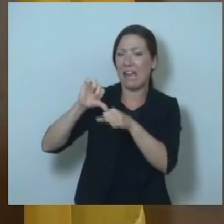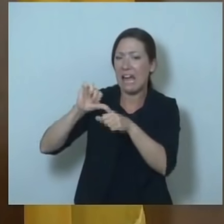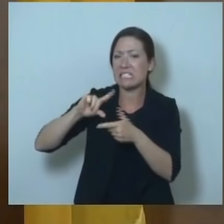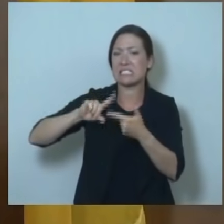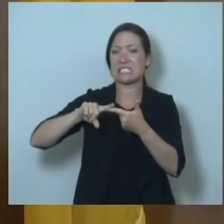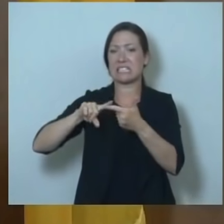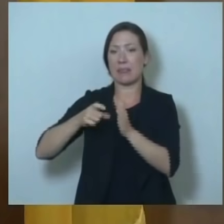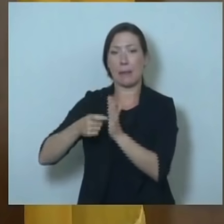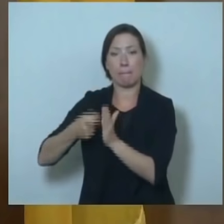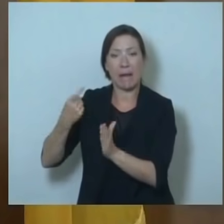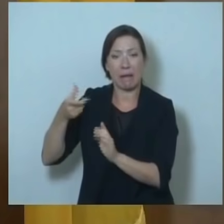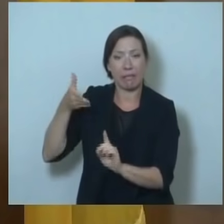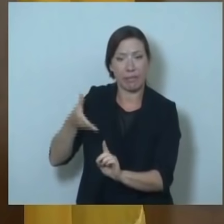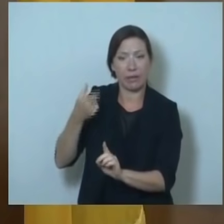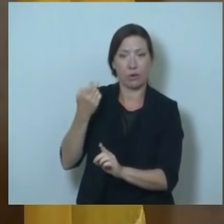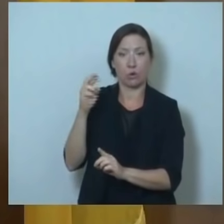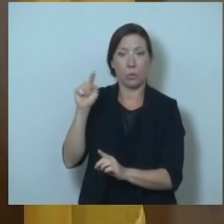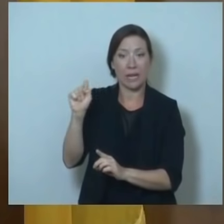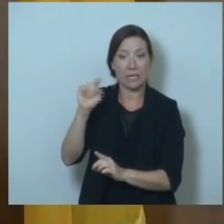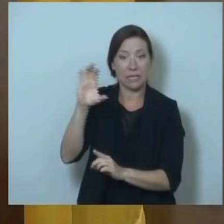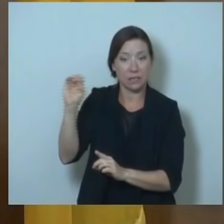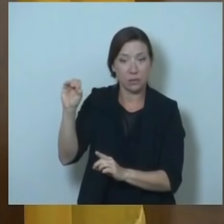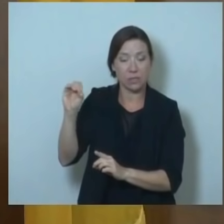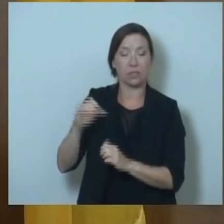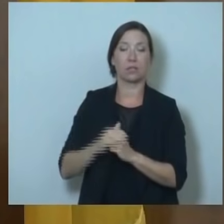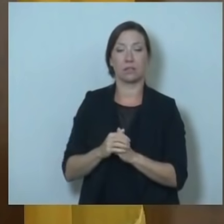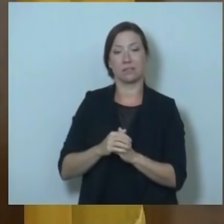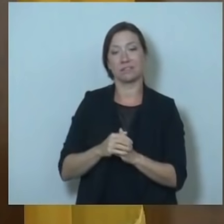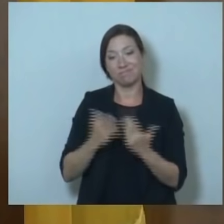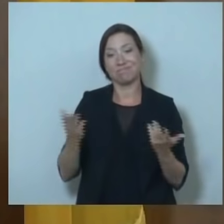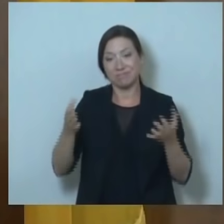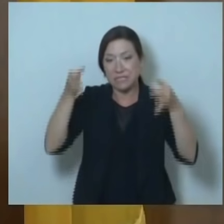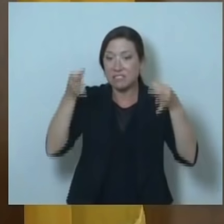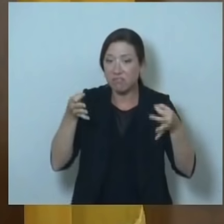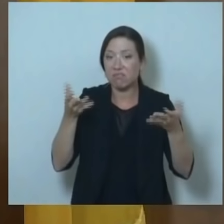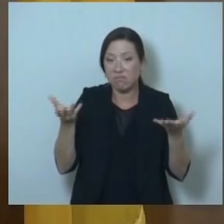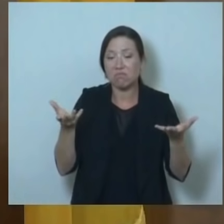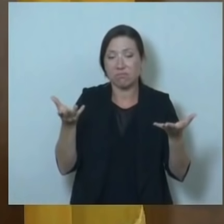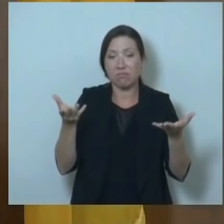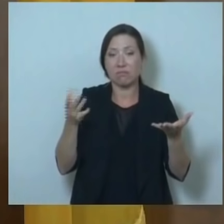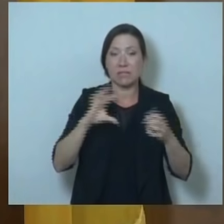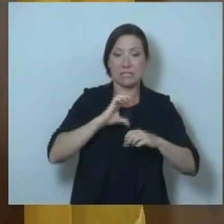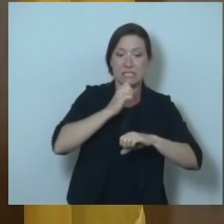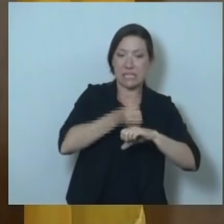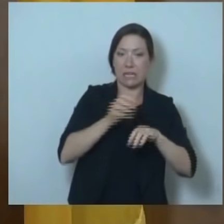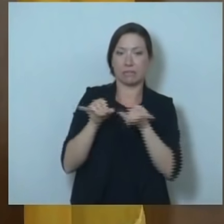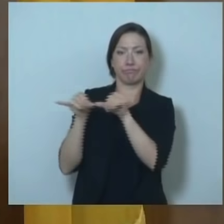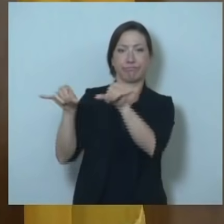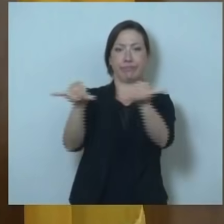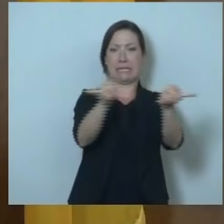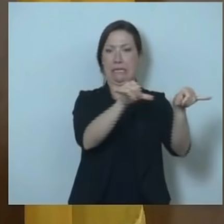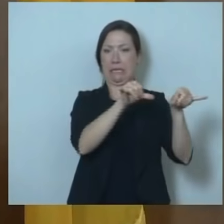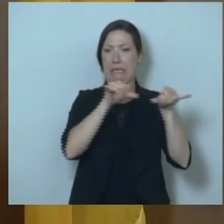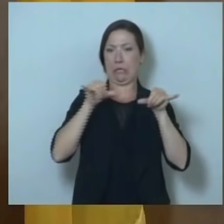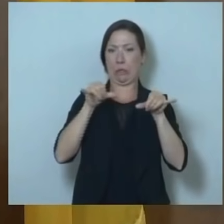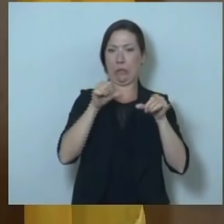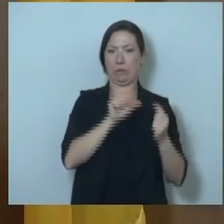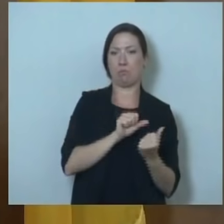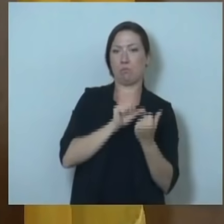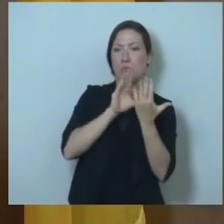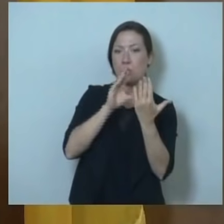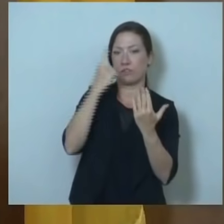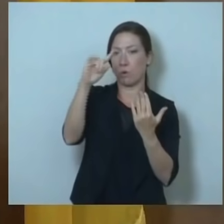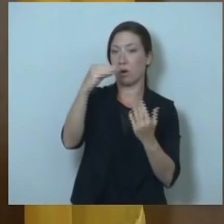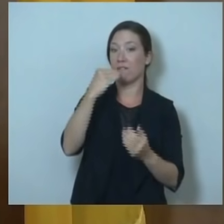Grant County, and certainly the setting best practices for food